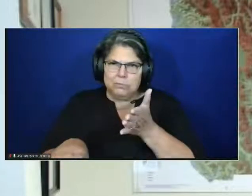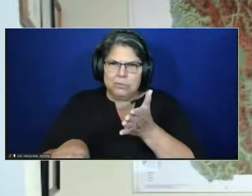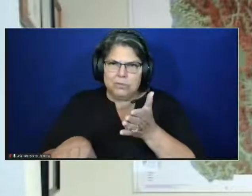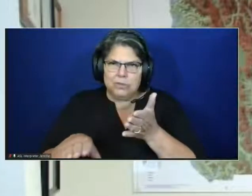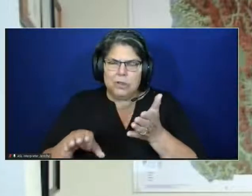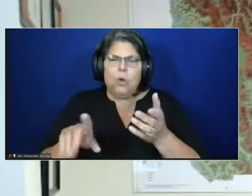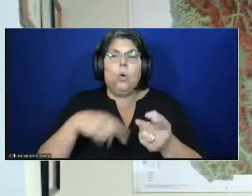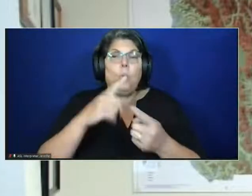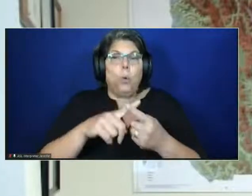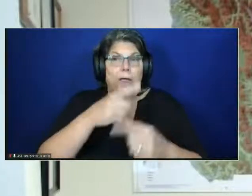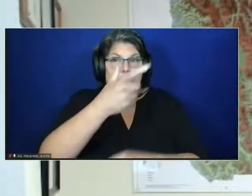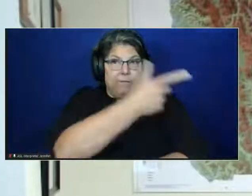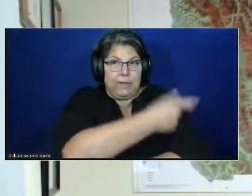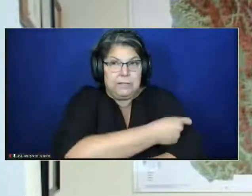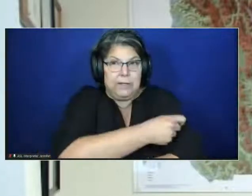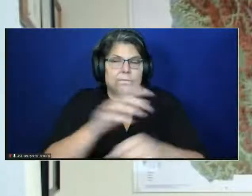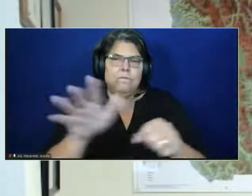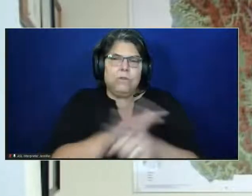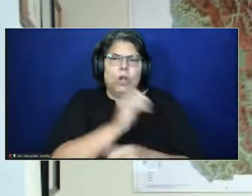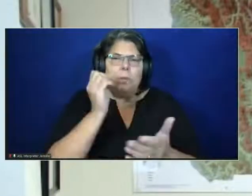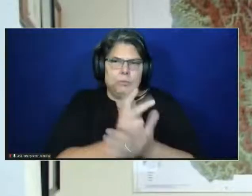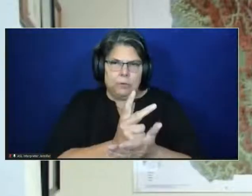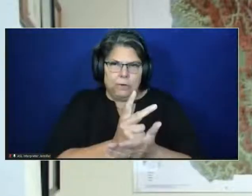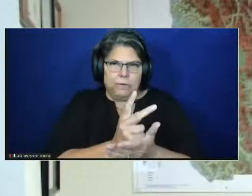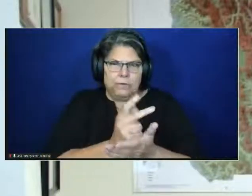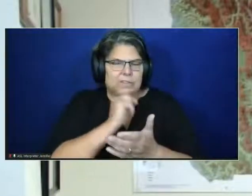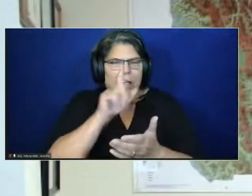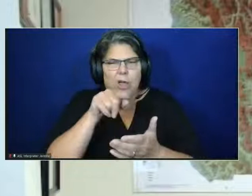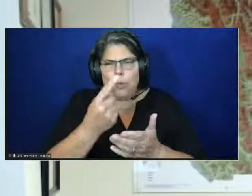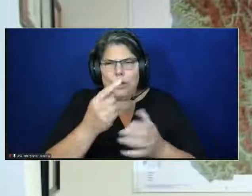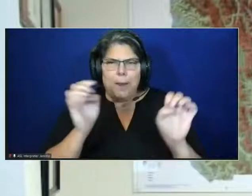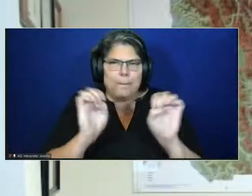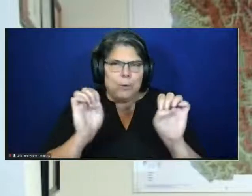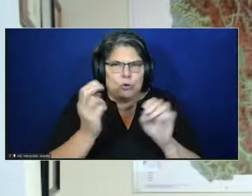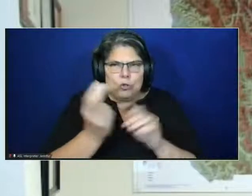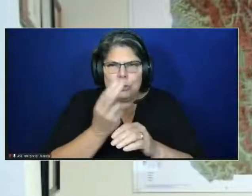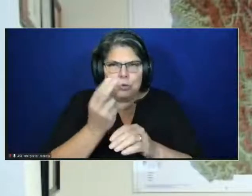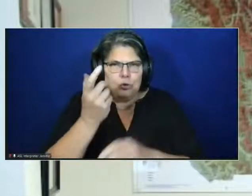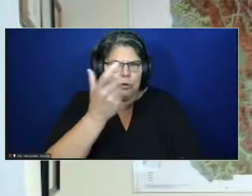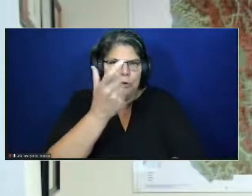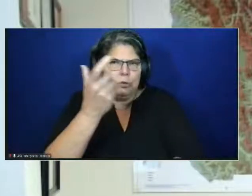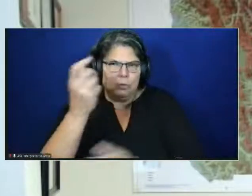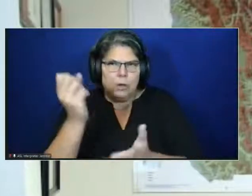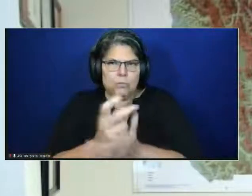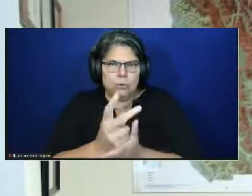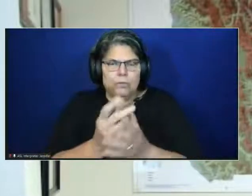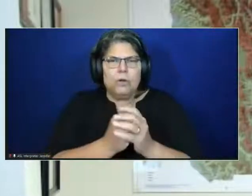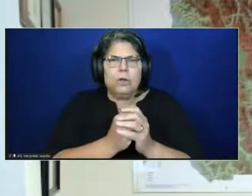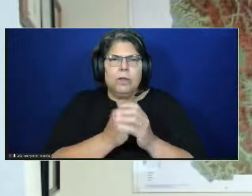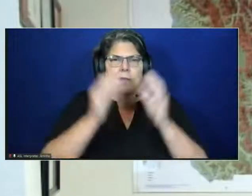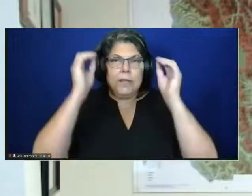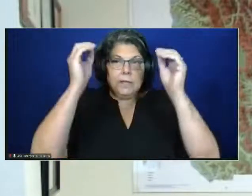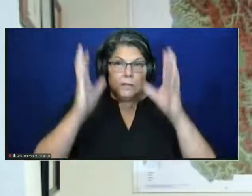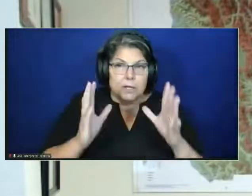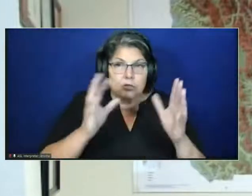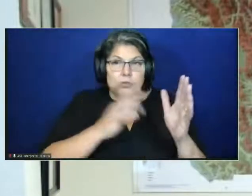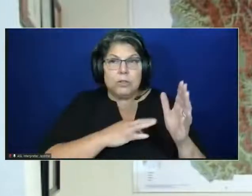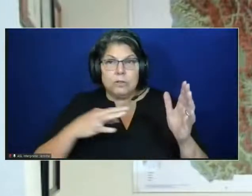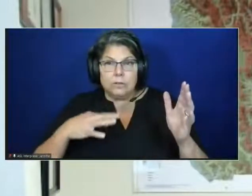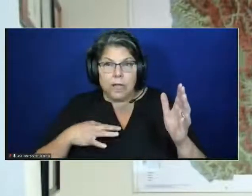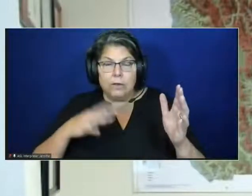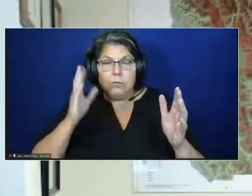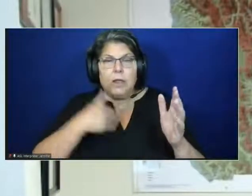vaccinations receive full approval, not just the emergency use approval. And then teachers and staff will have a more